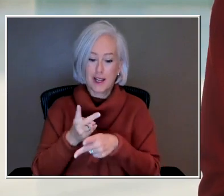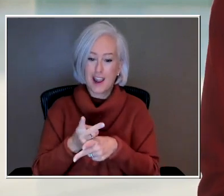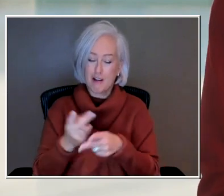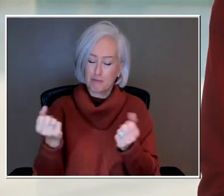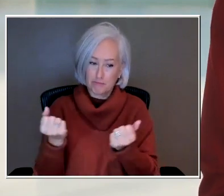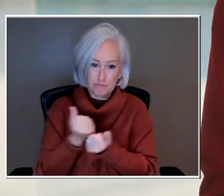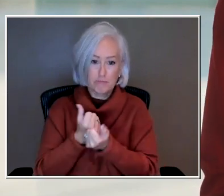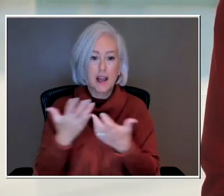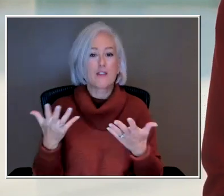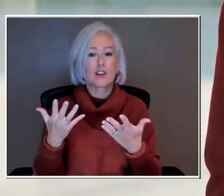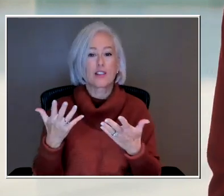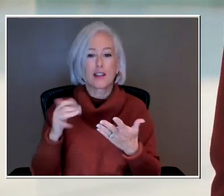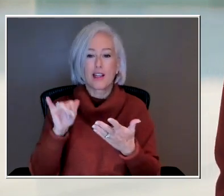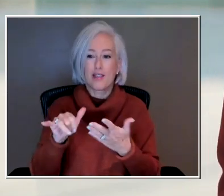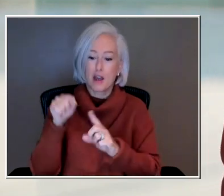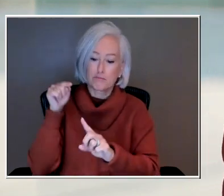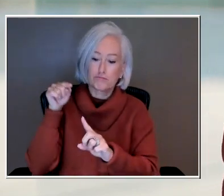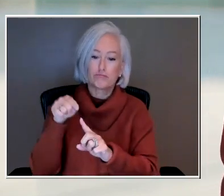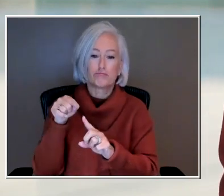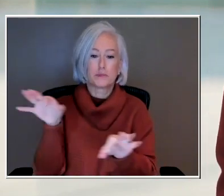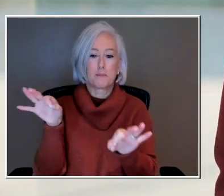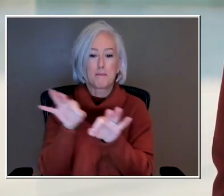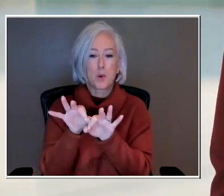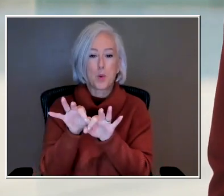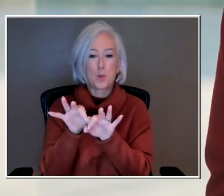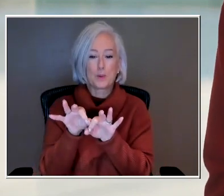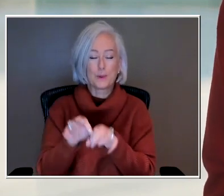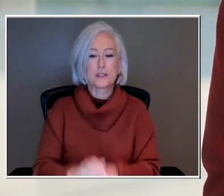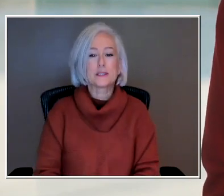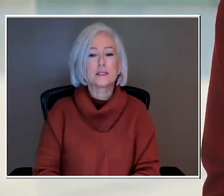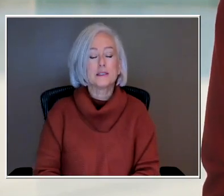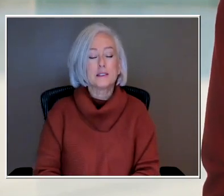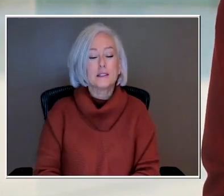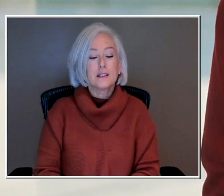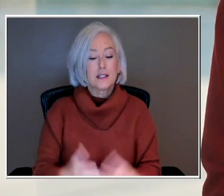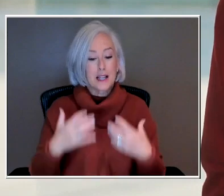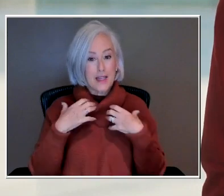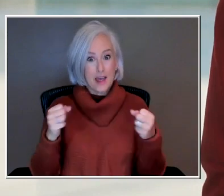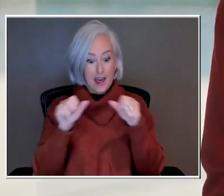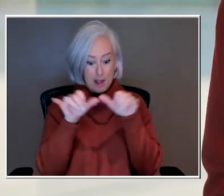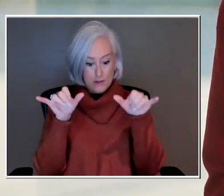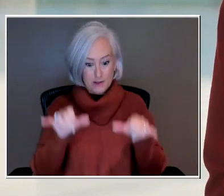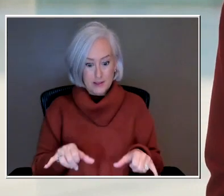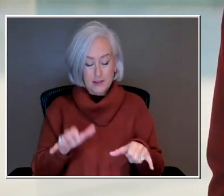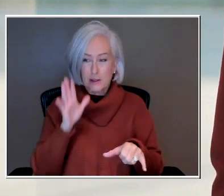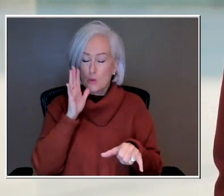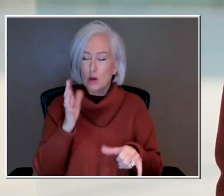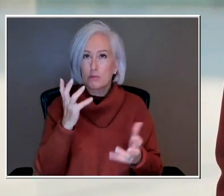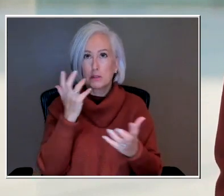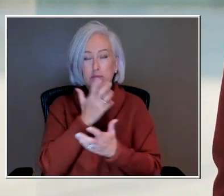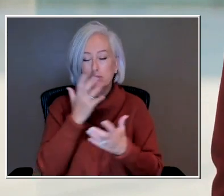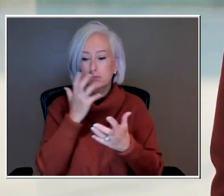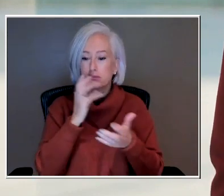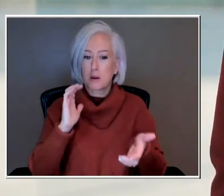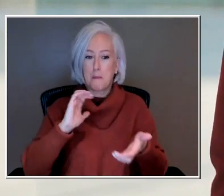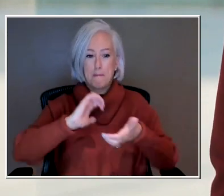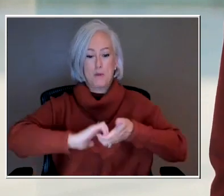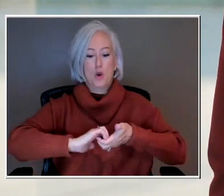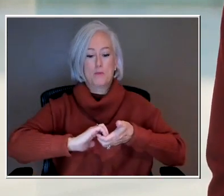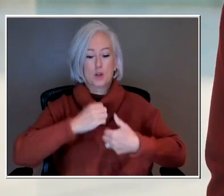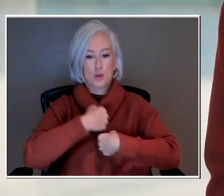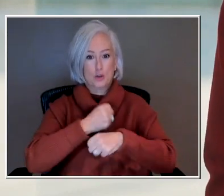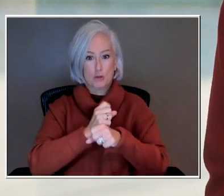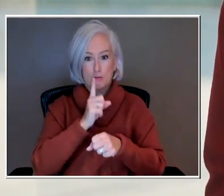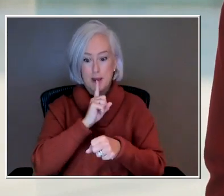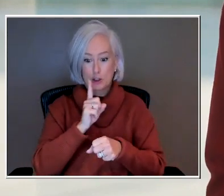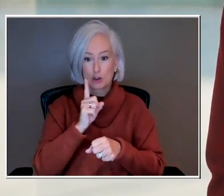is that the health system is going to be an incredible partner as we make sure that every player can perform at the